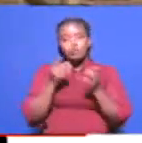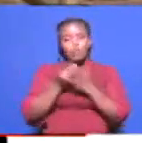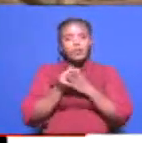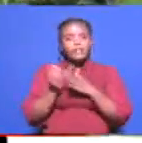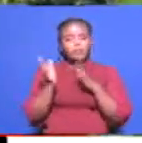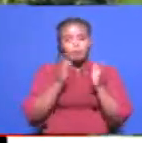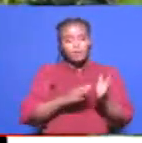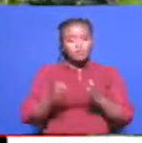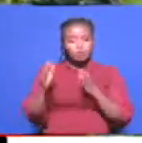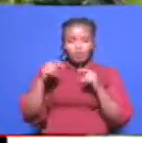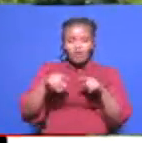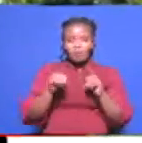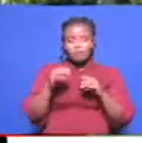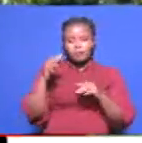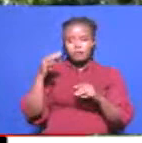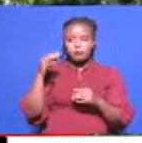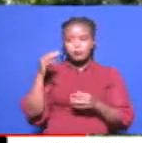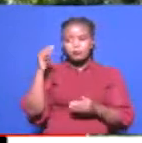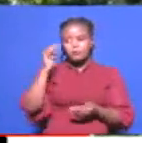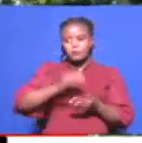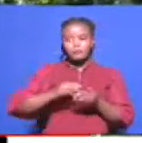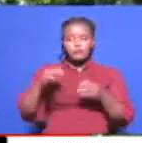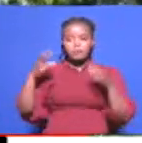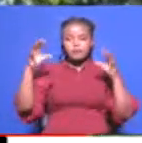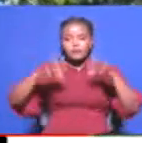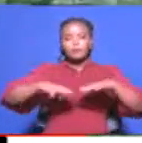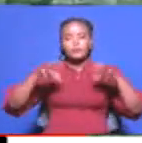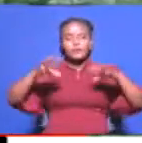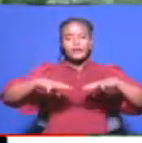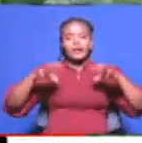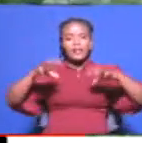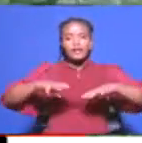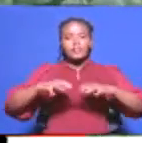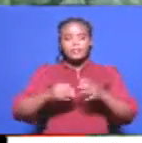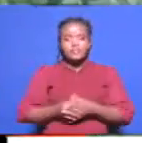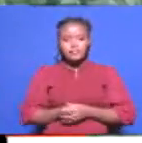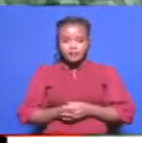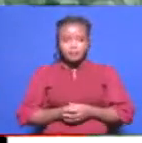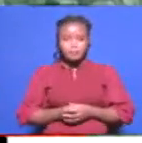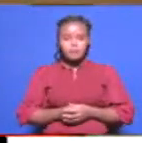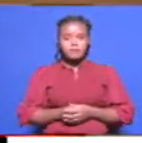to poor rains. Benson Rioba reporting for Prime Edition.